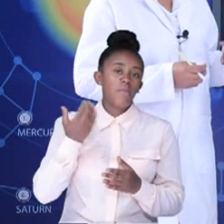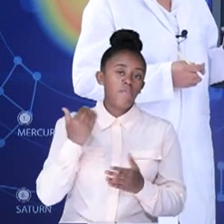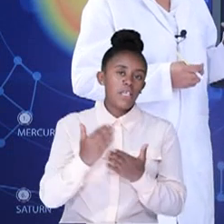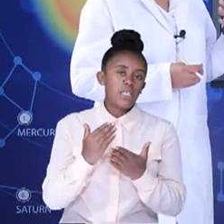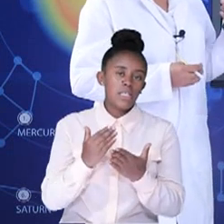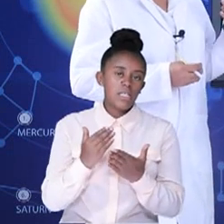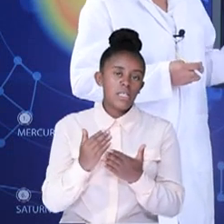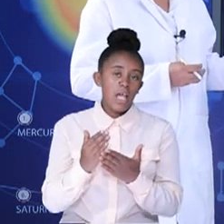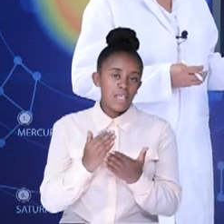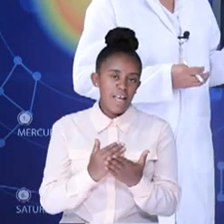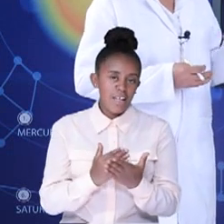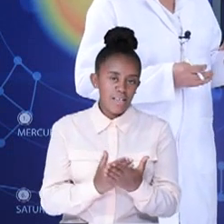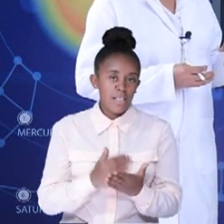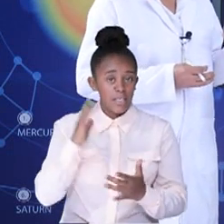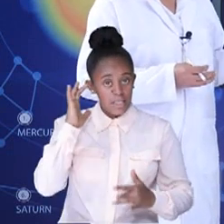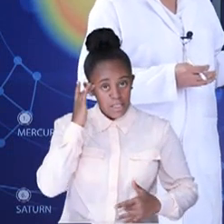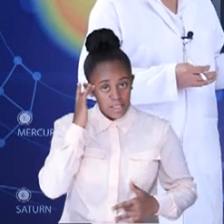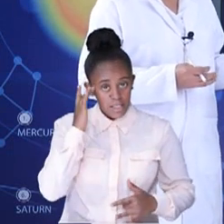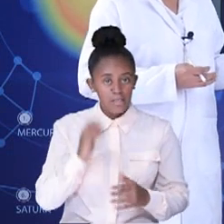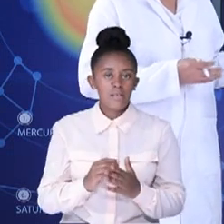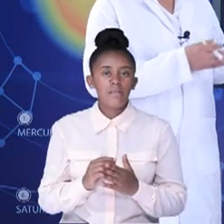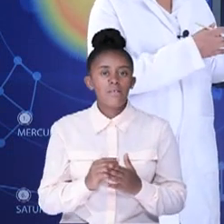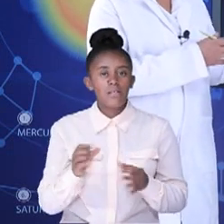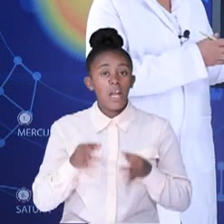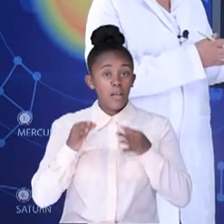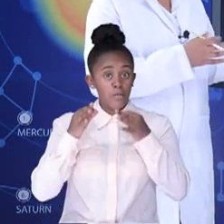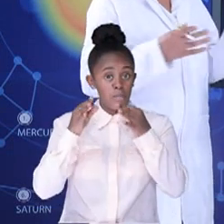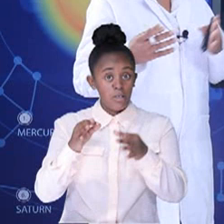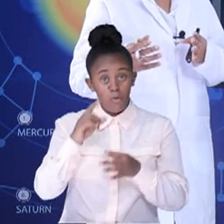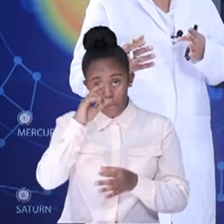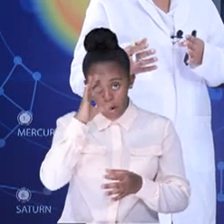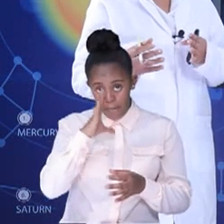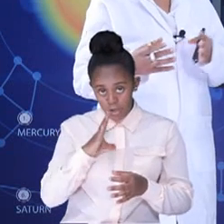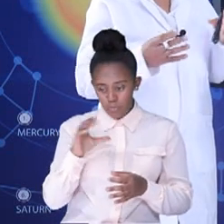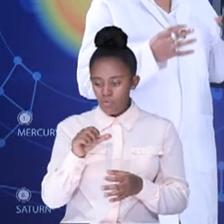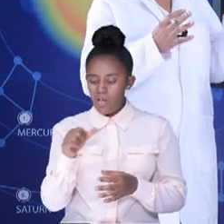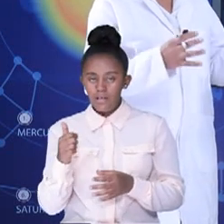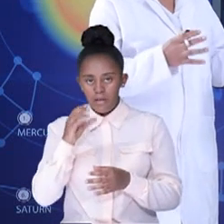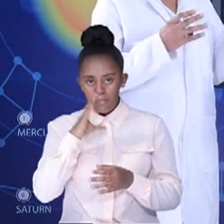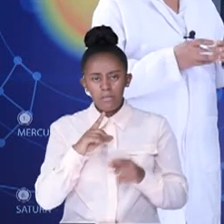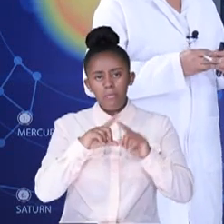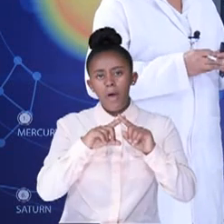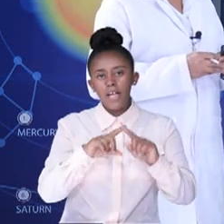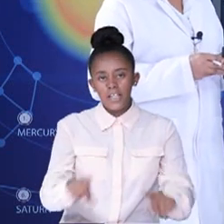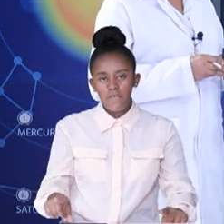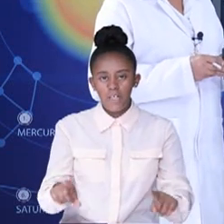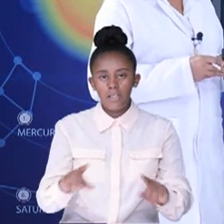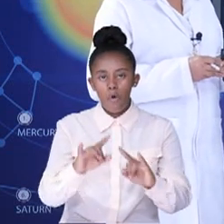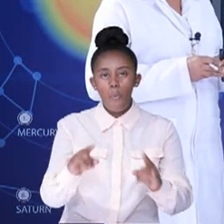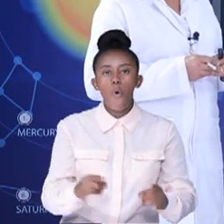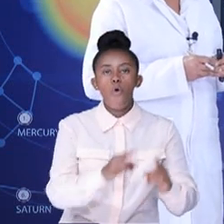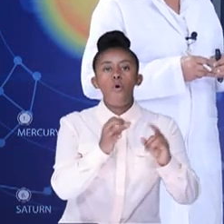lesson, diseases can be transmitted from one person to the other by different mode